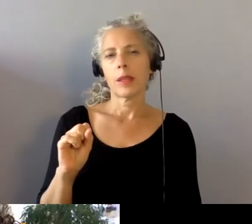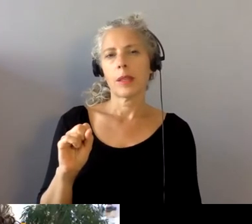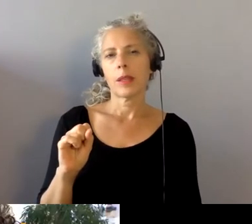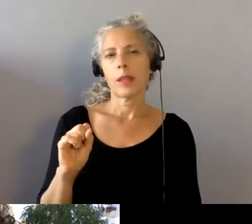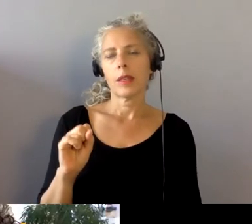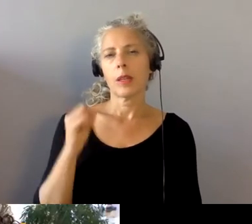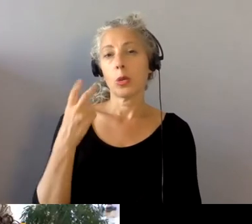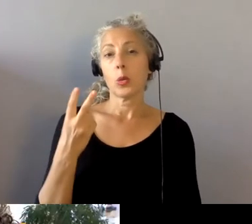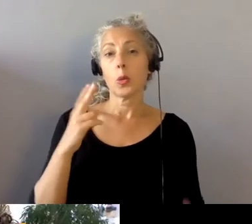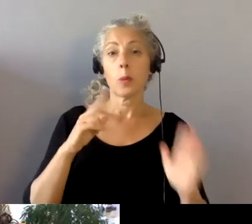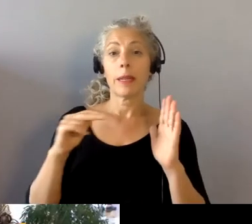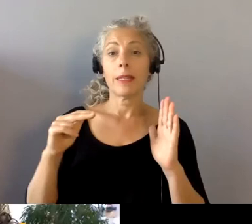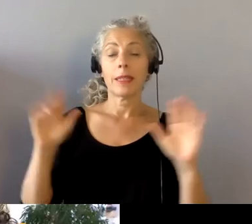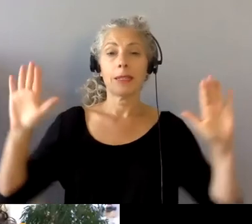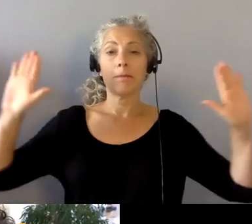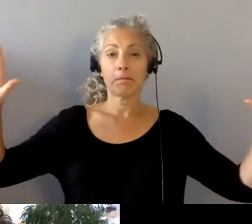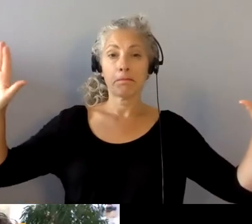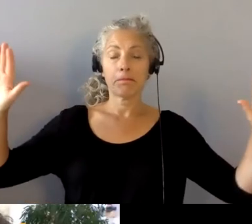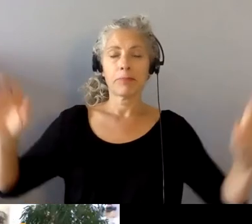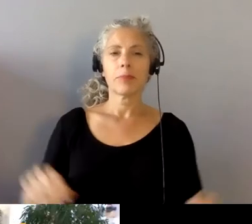two paintings that were created